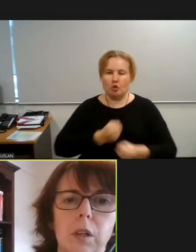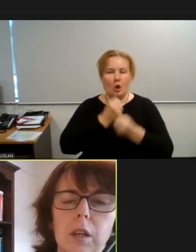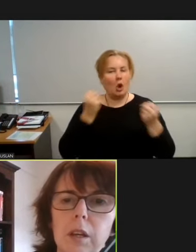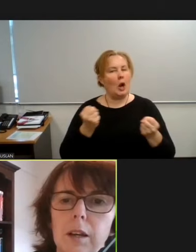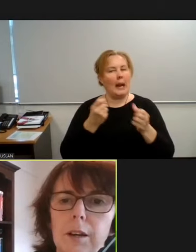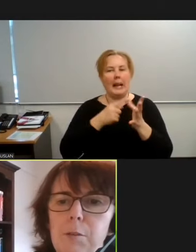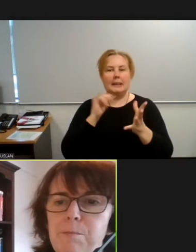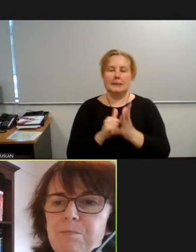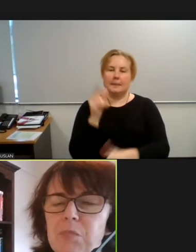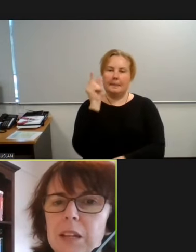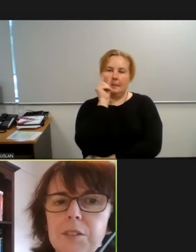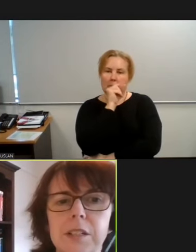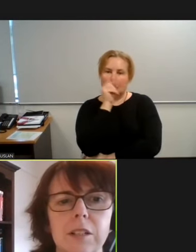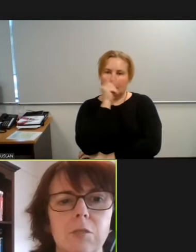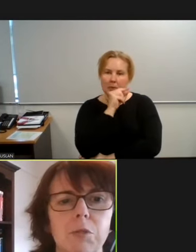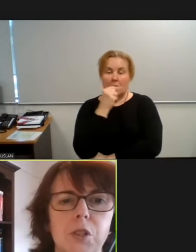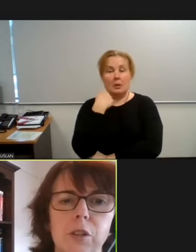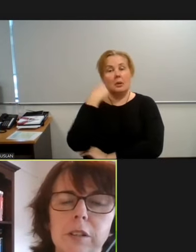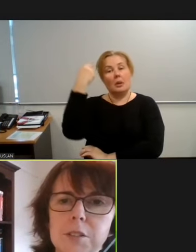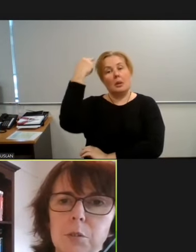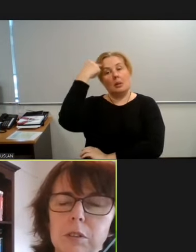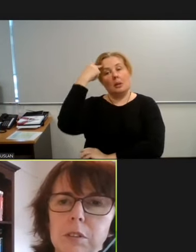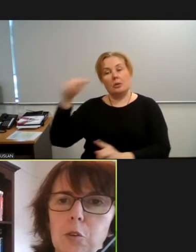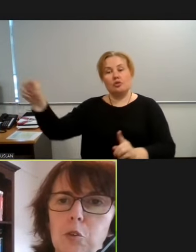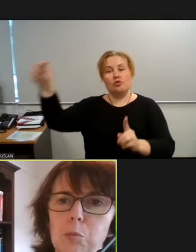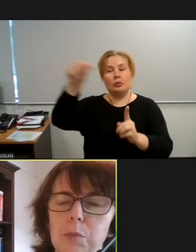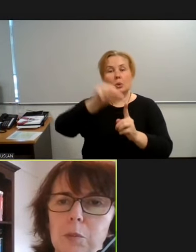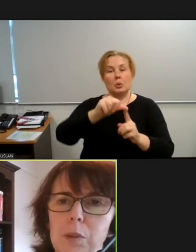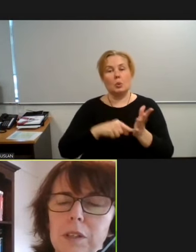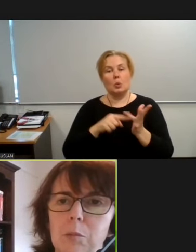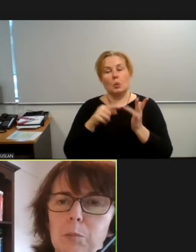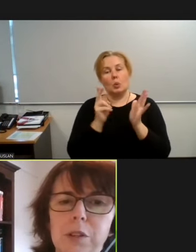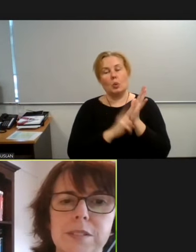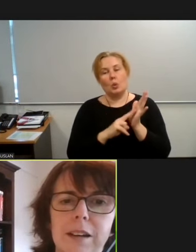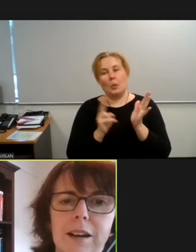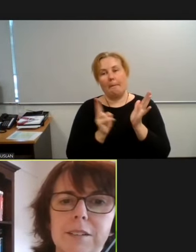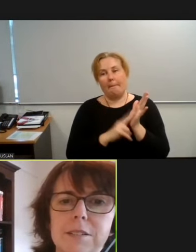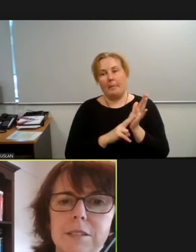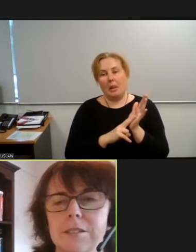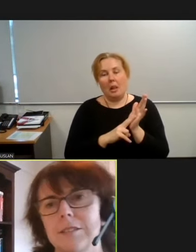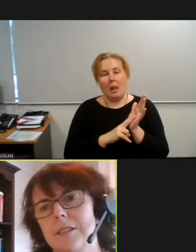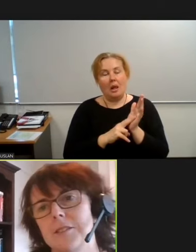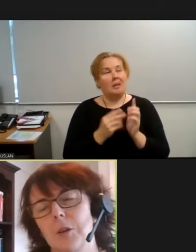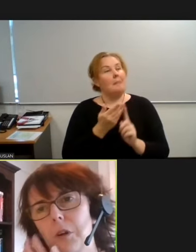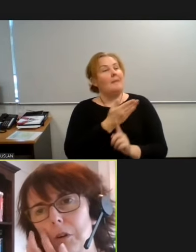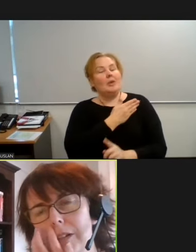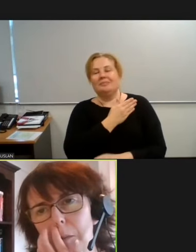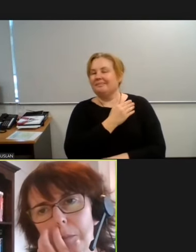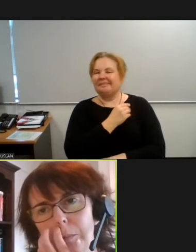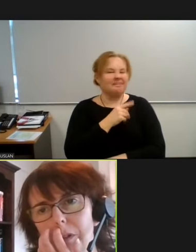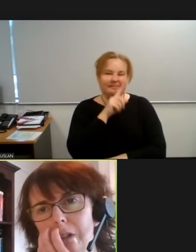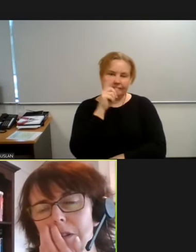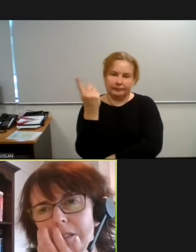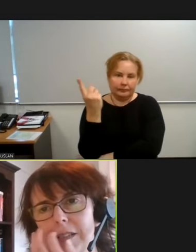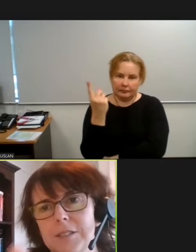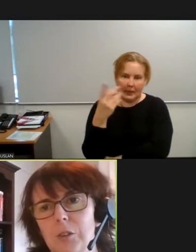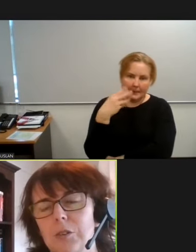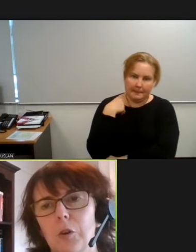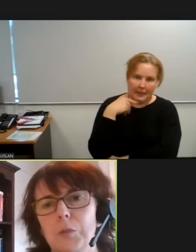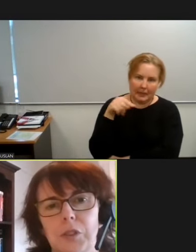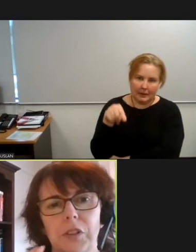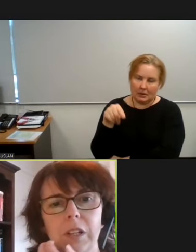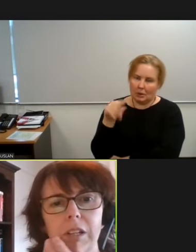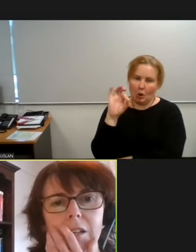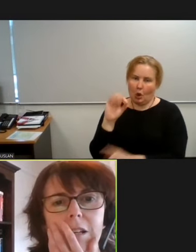possible. And I think returning to a norm that we previously had is no longer acceptable. You know, as I said, it's